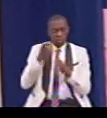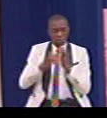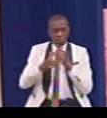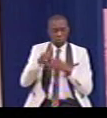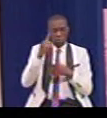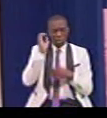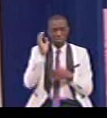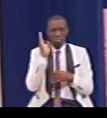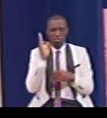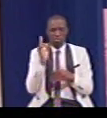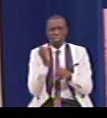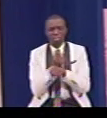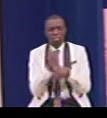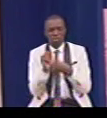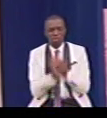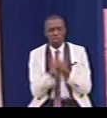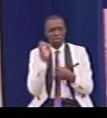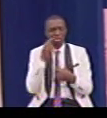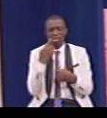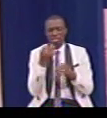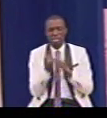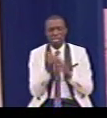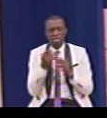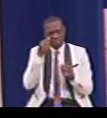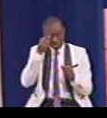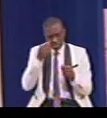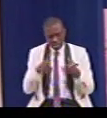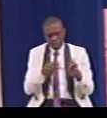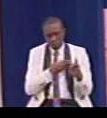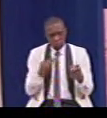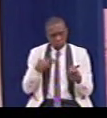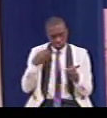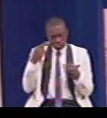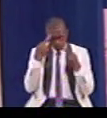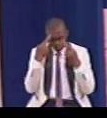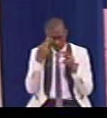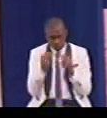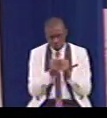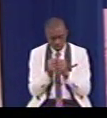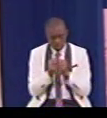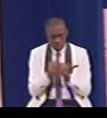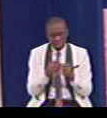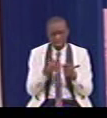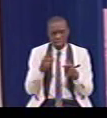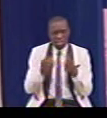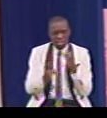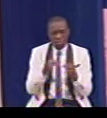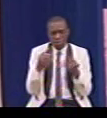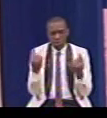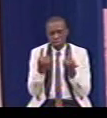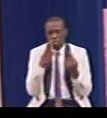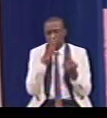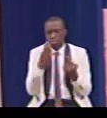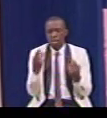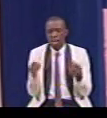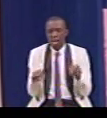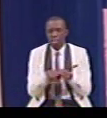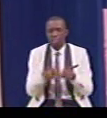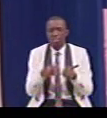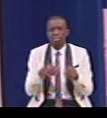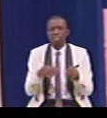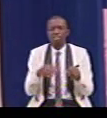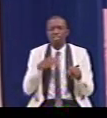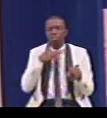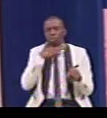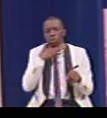though your sins be as colored they'll be as white as no it's been preaching salvation he precedition chapter 2 and even in chapter 3